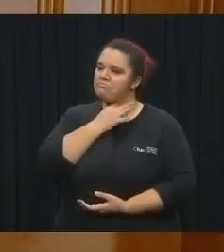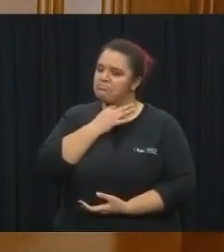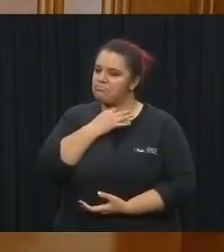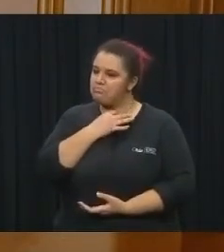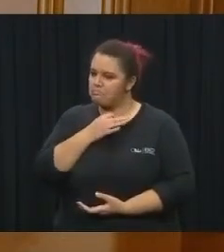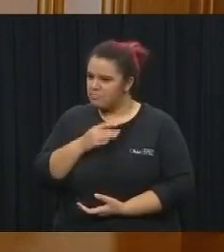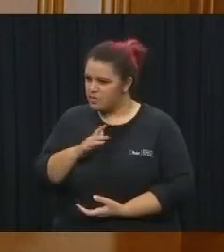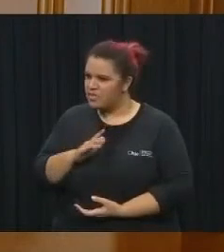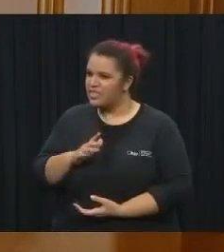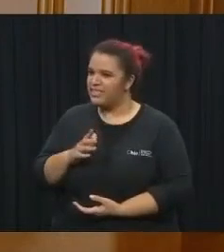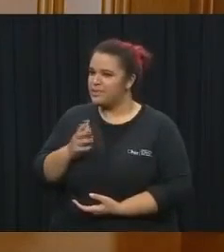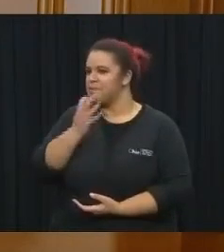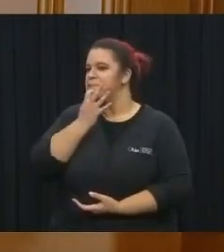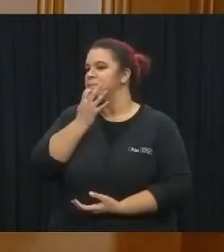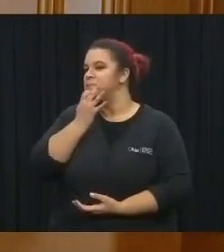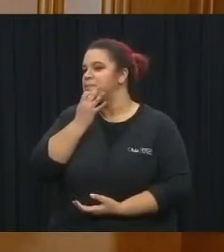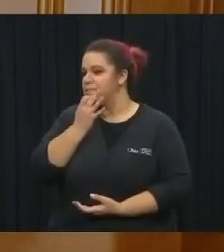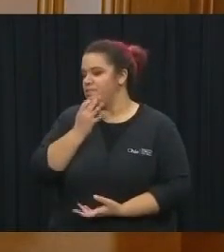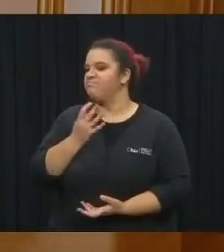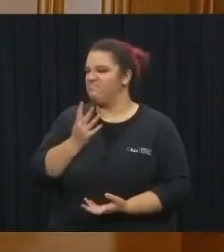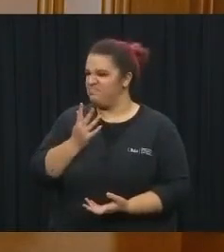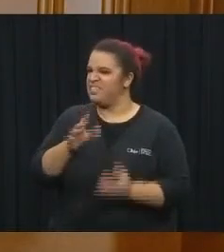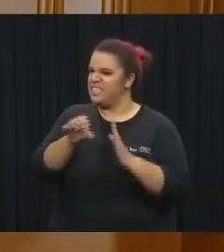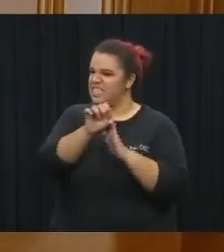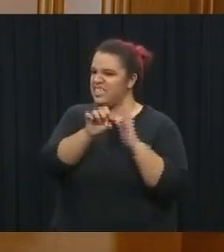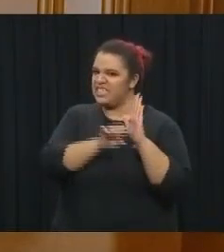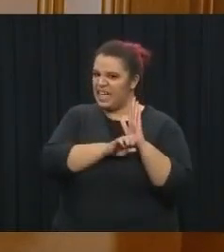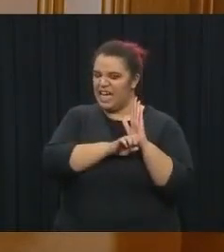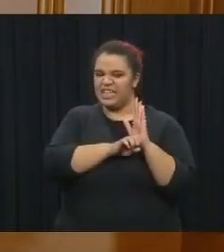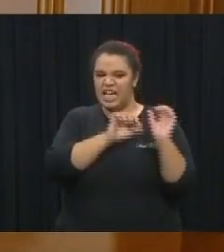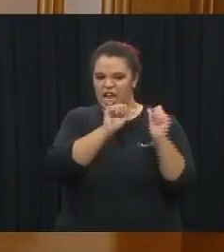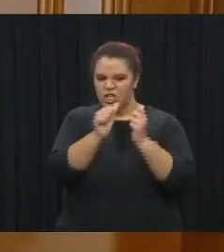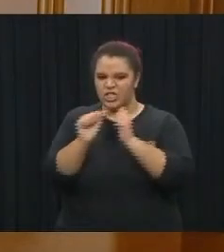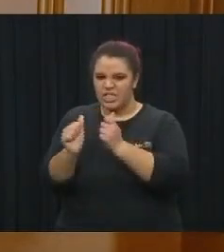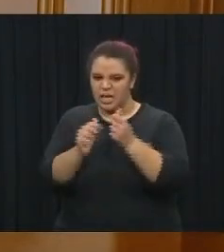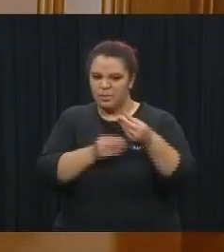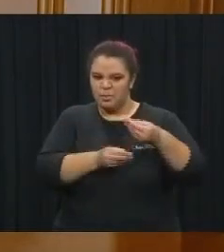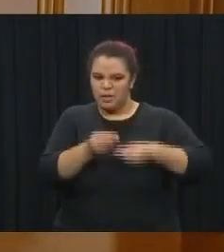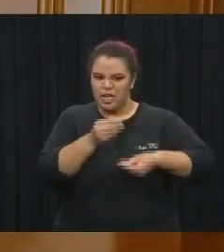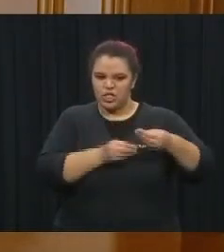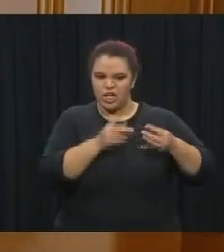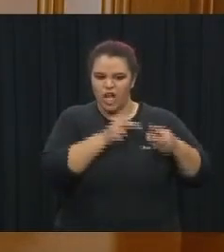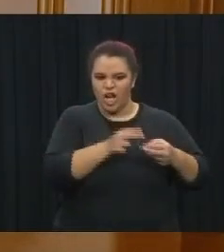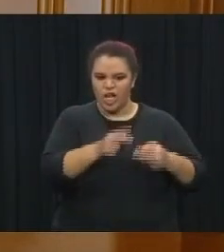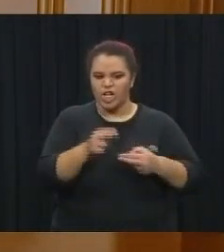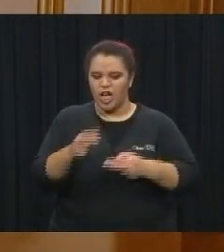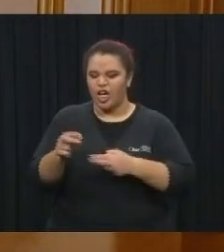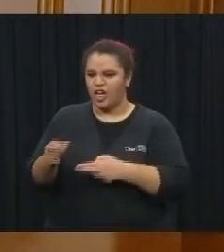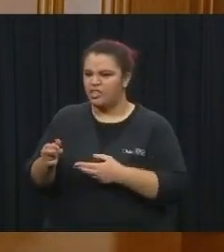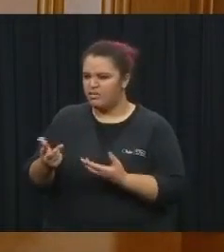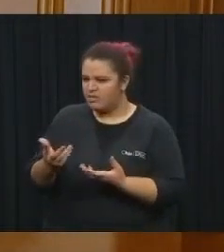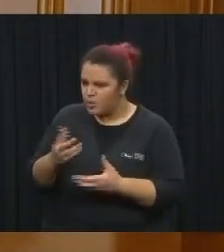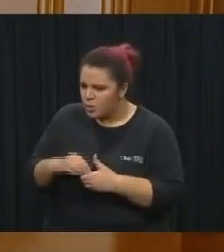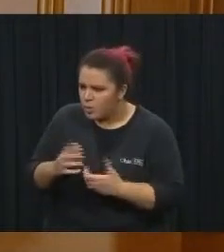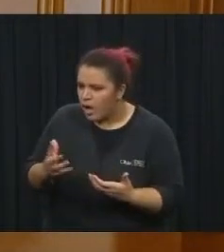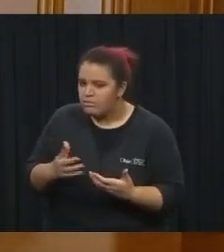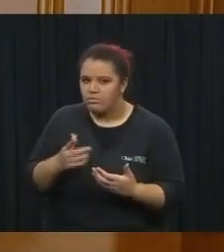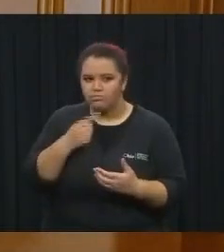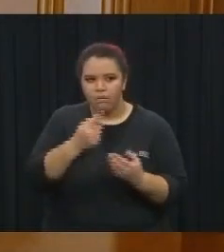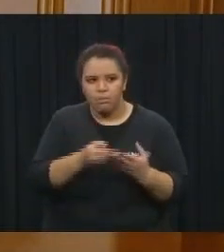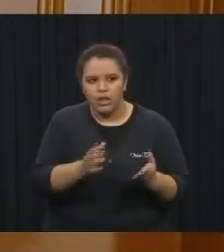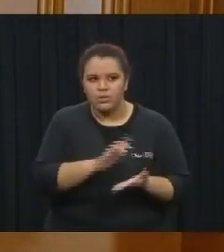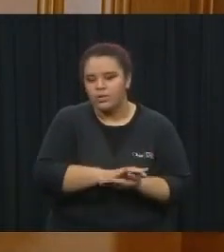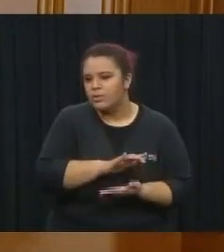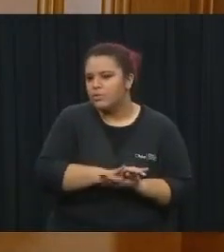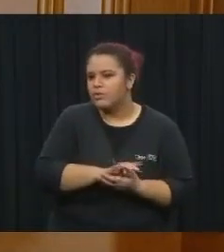budget cuts, what would be exempt in what you plan? Public schools, public assistance? Is there anything